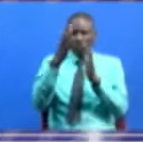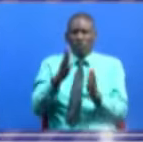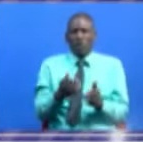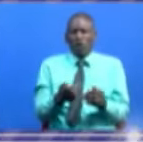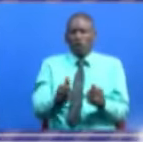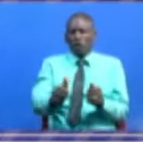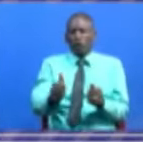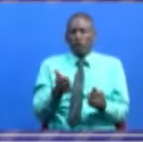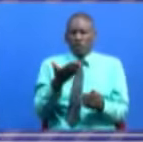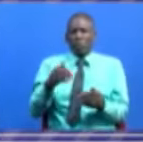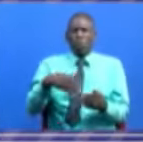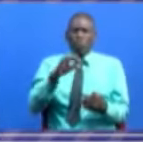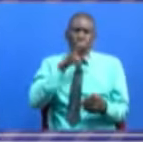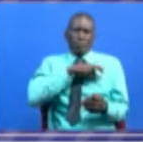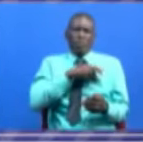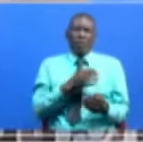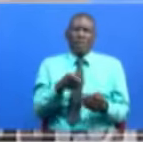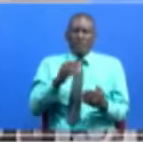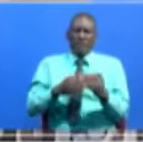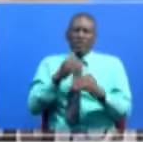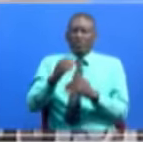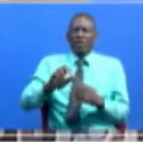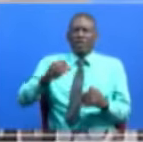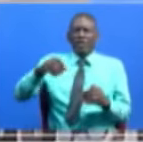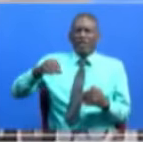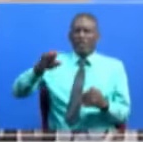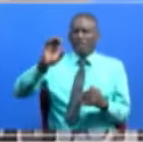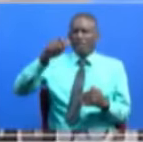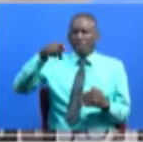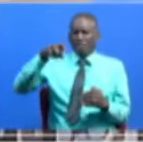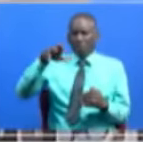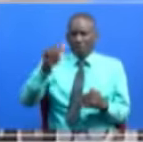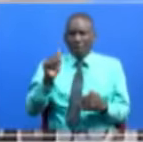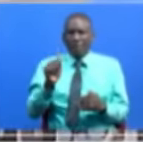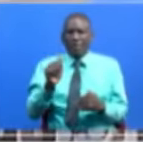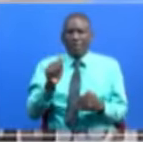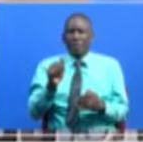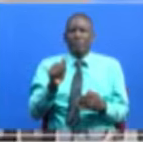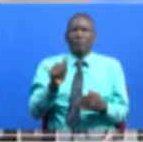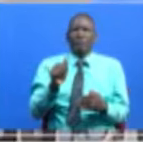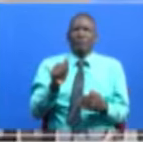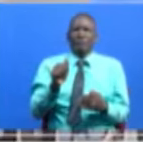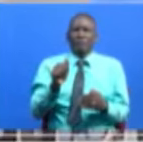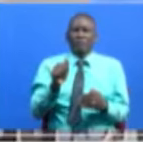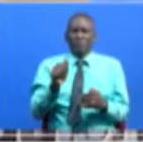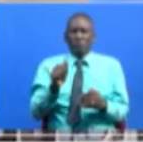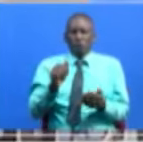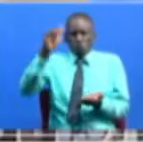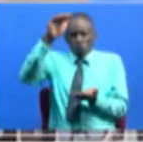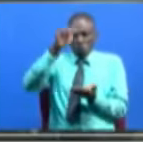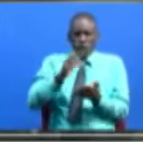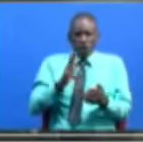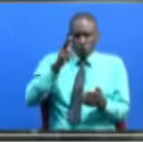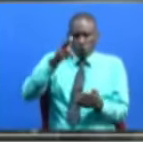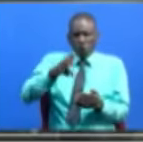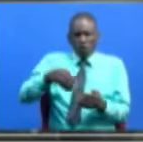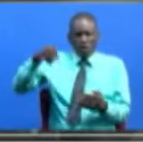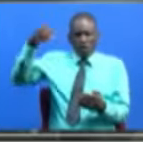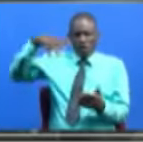more gains. And now this is after the Energy and Petroleum Regulatory Authority, EPRA, lowered the fuel energy cost